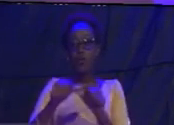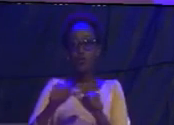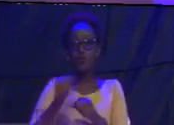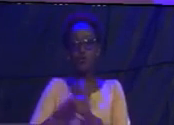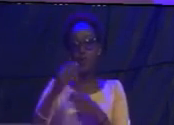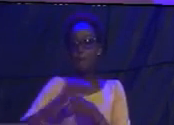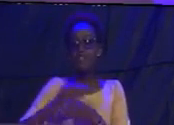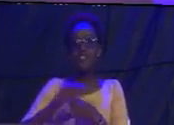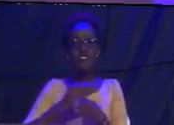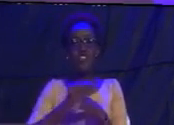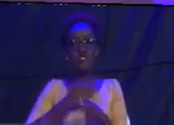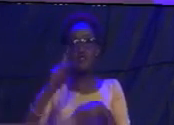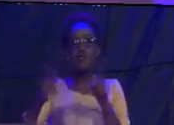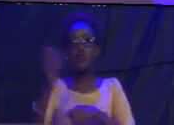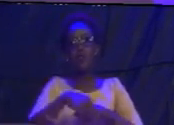We